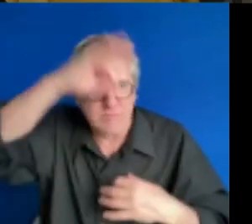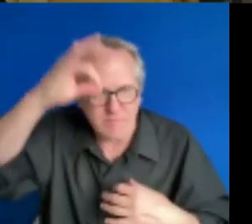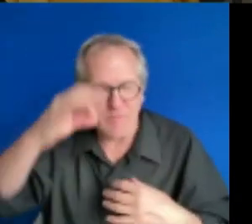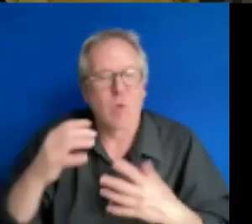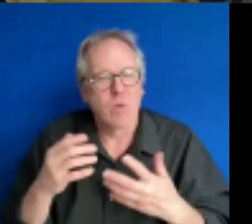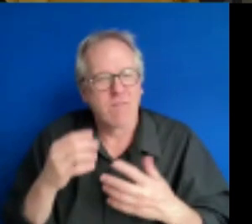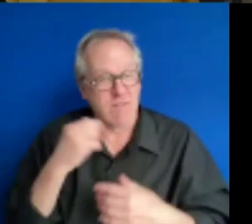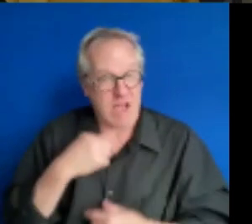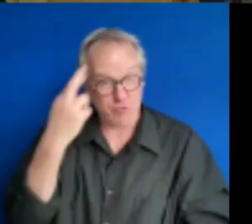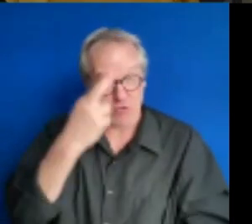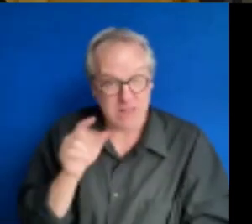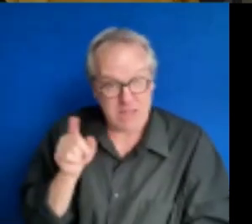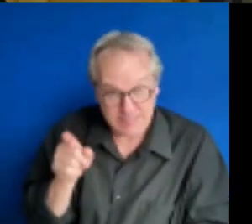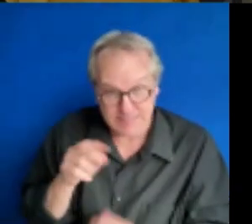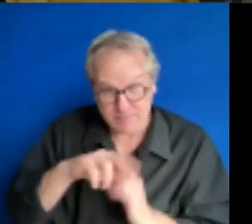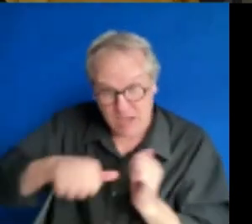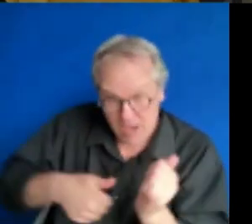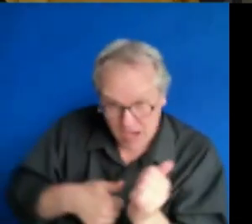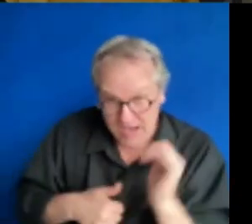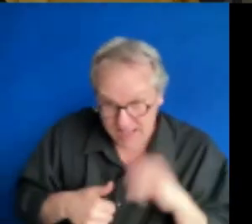with them.